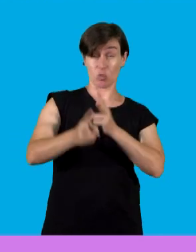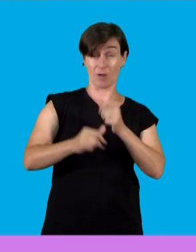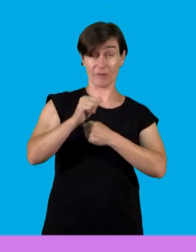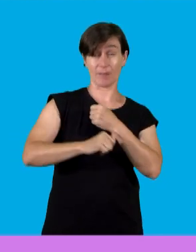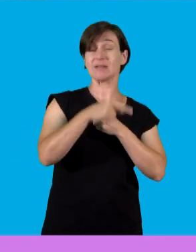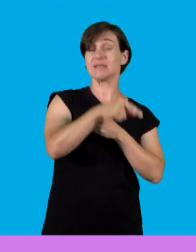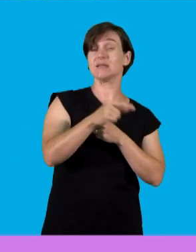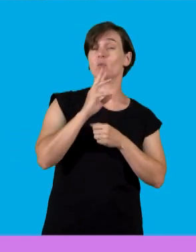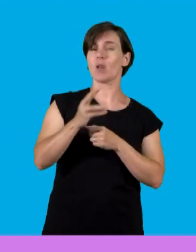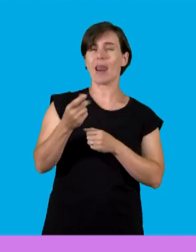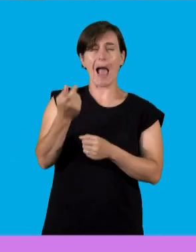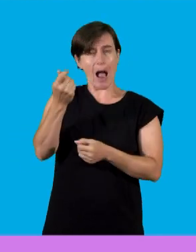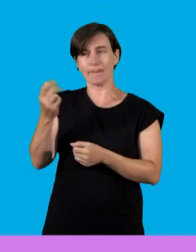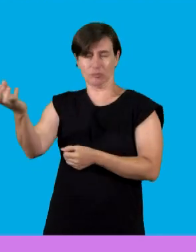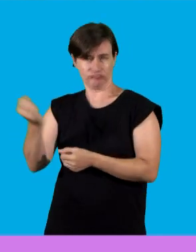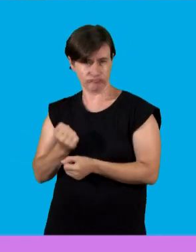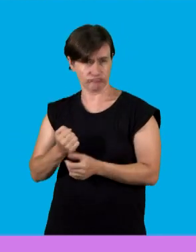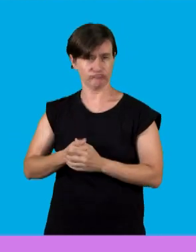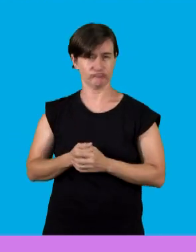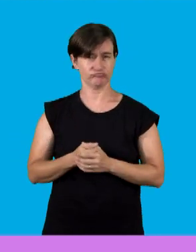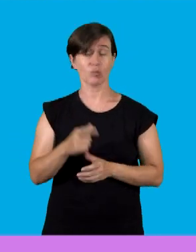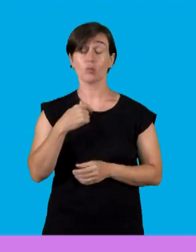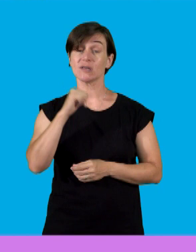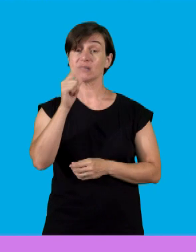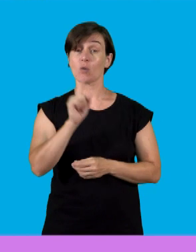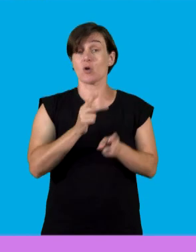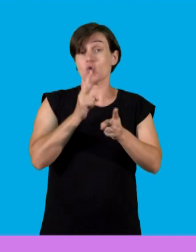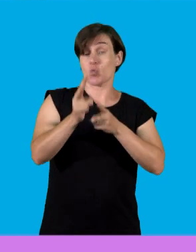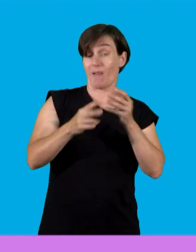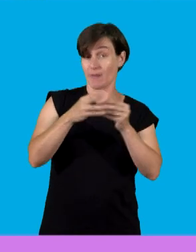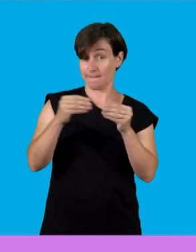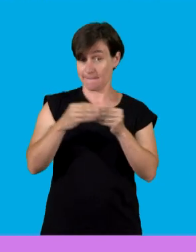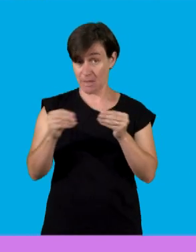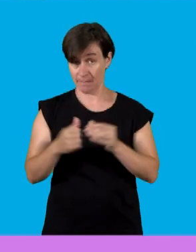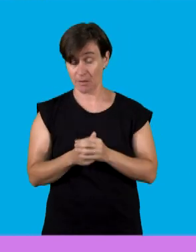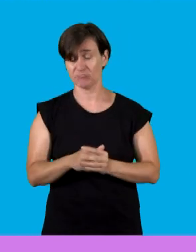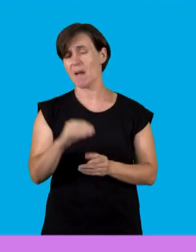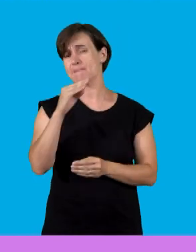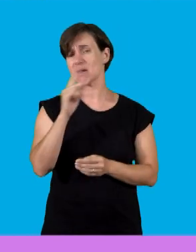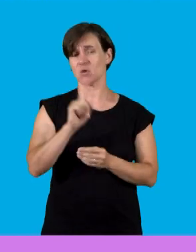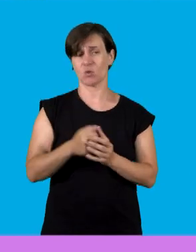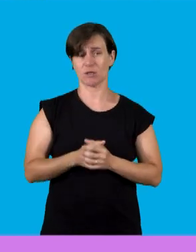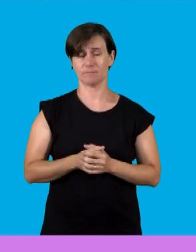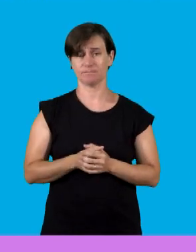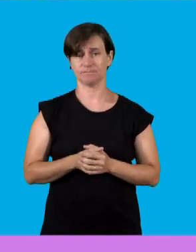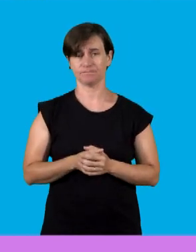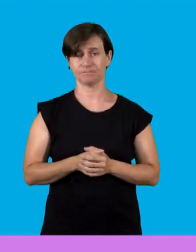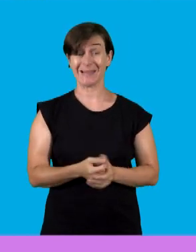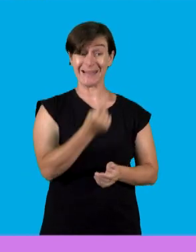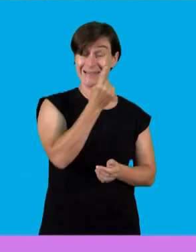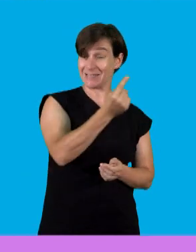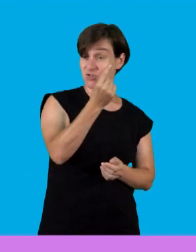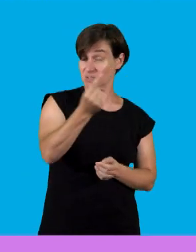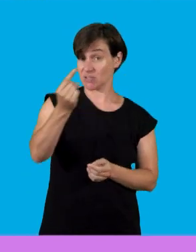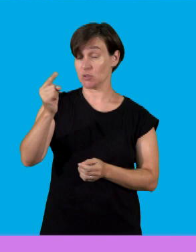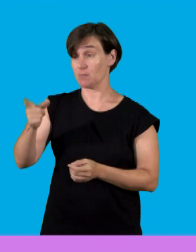club. Okay, remember here we are saying it is 12 members of the club. So therefore I'll take the 12 members and remember